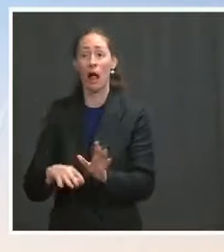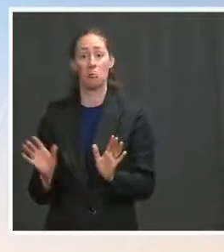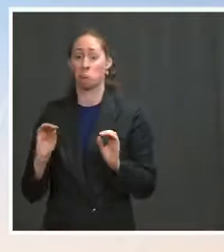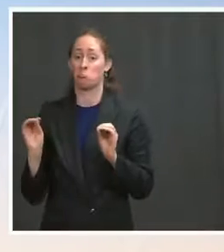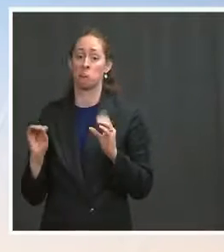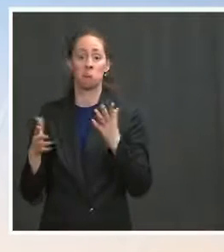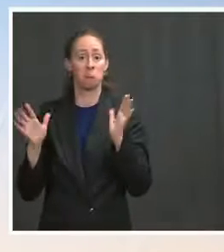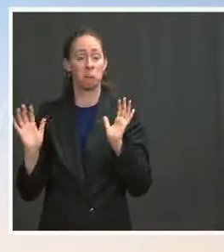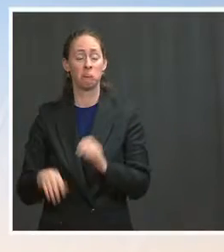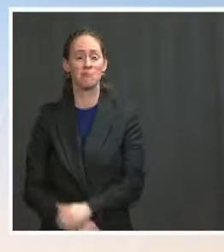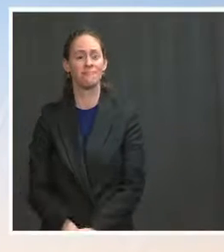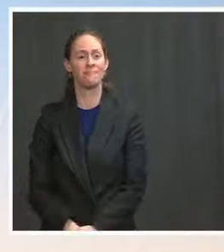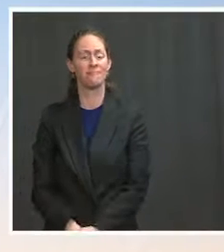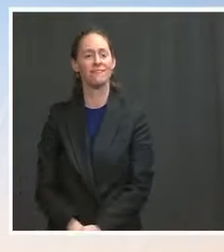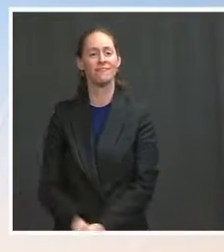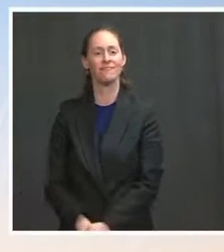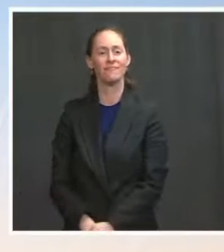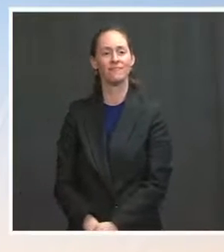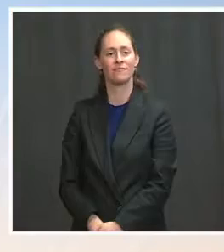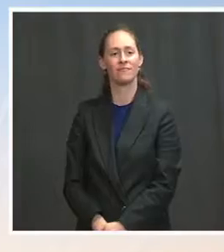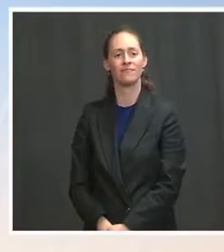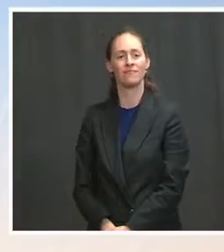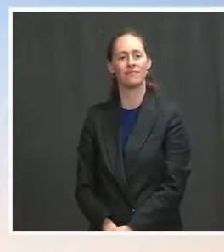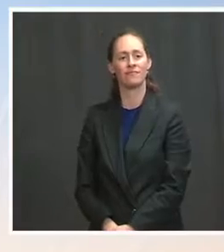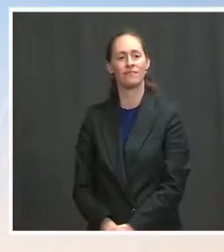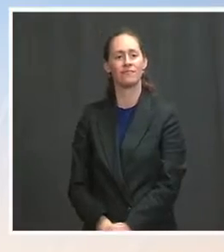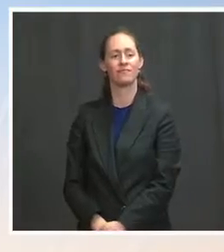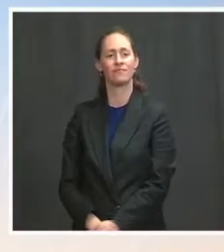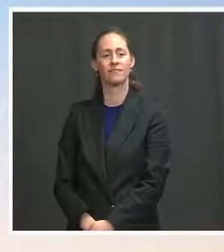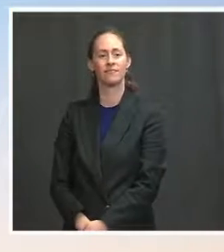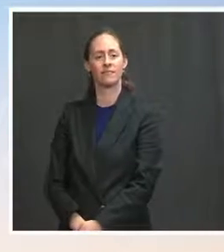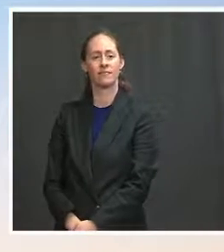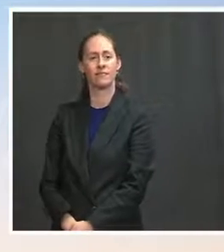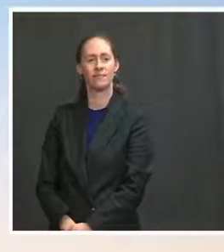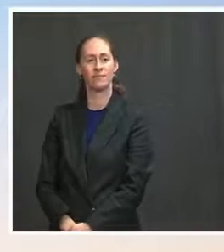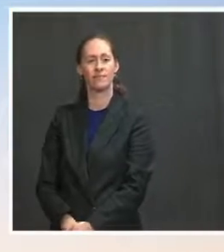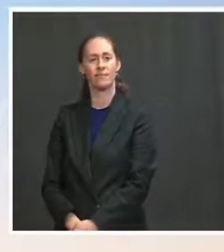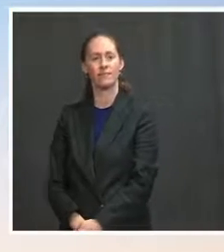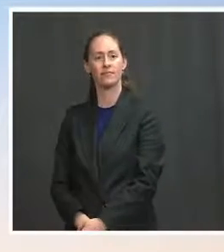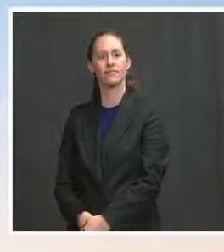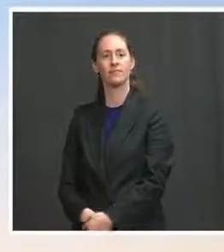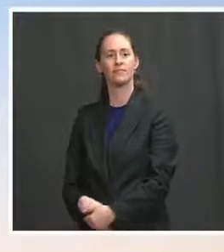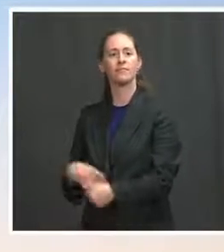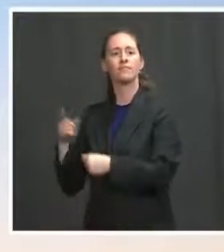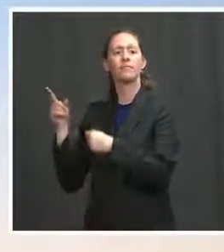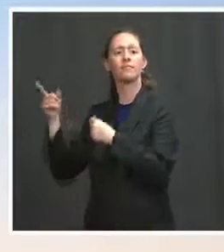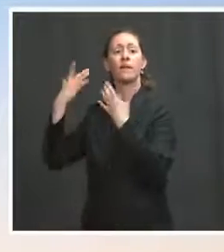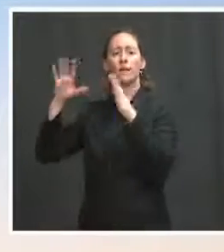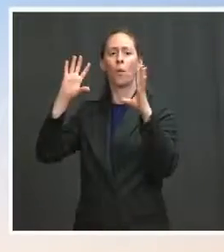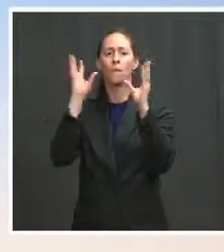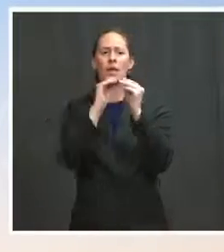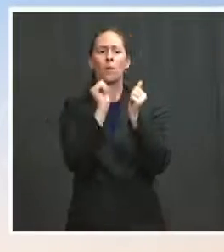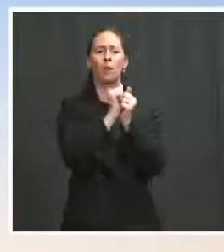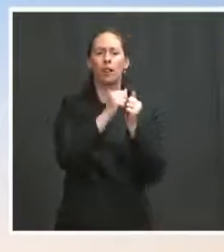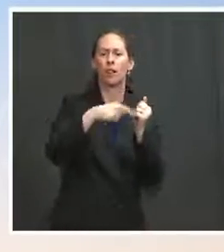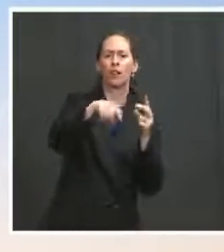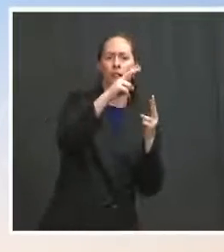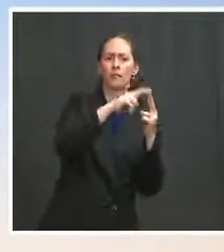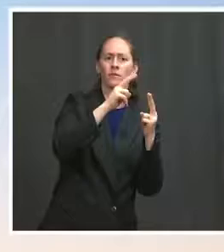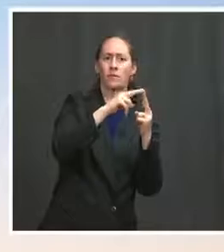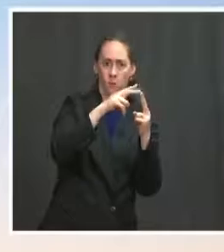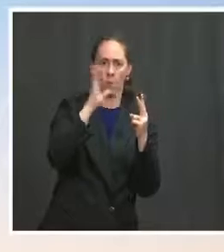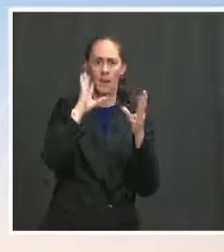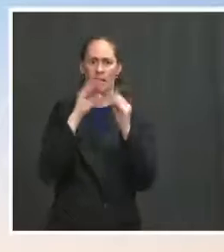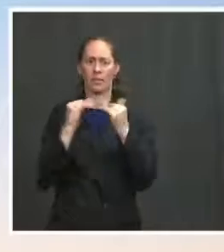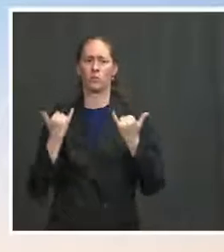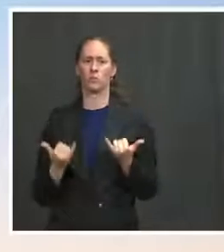with President Ghani and Chairman Abdullah. They met yesterday with the Senate's minority leader. And after that meeting, he